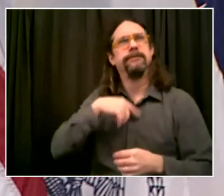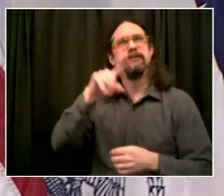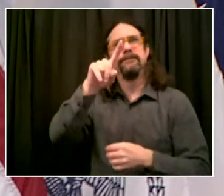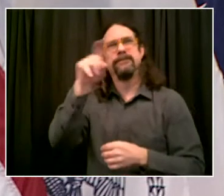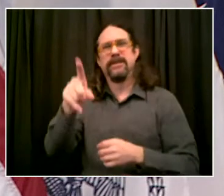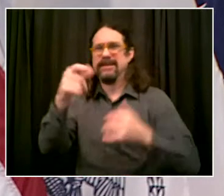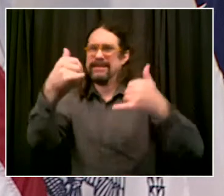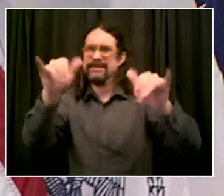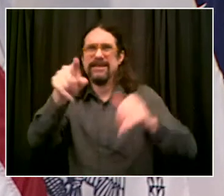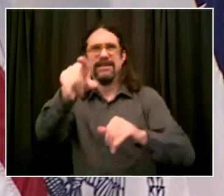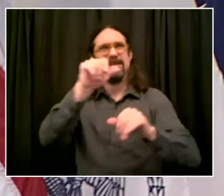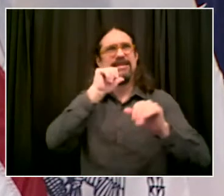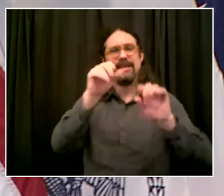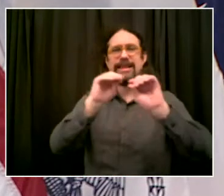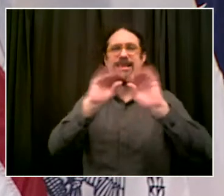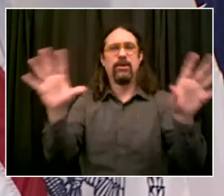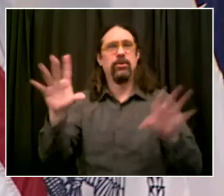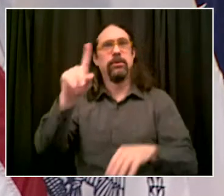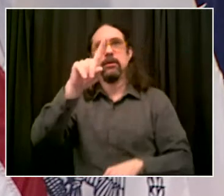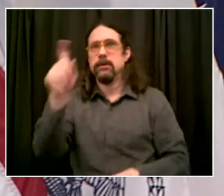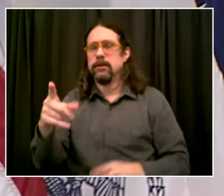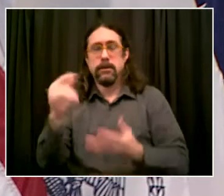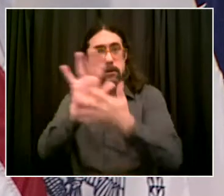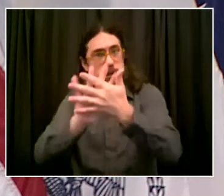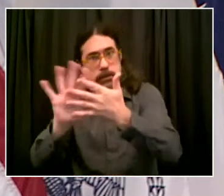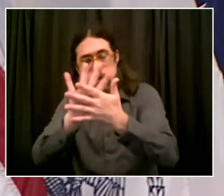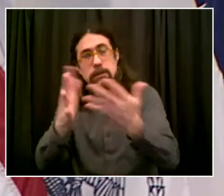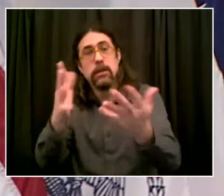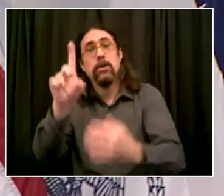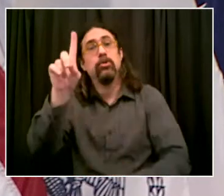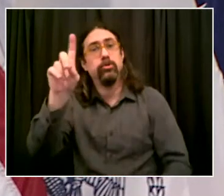wise for a doctor who